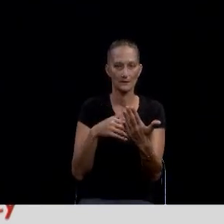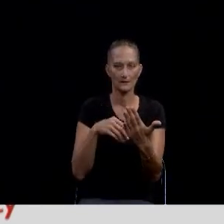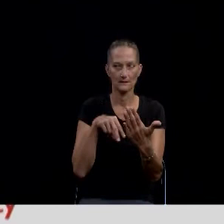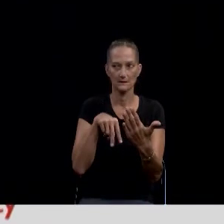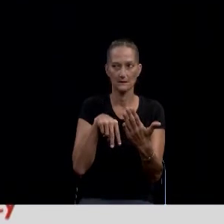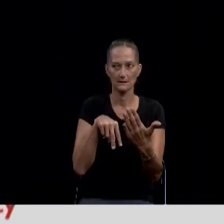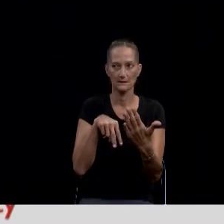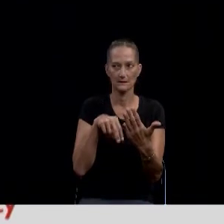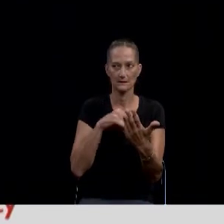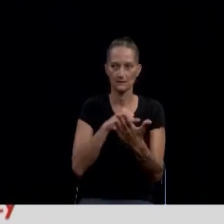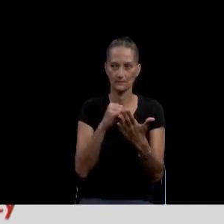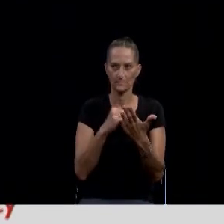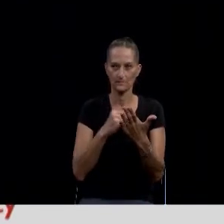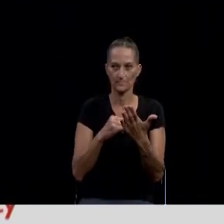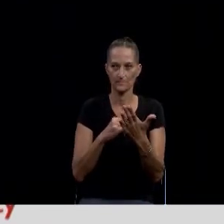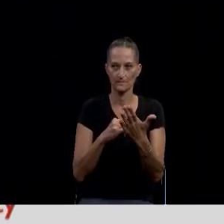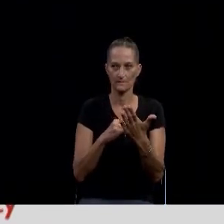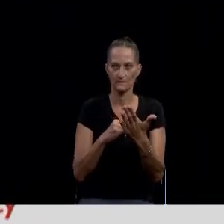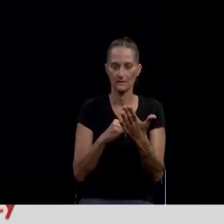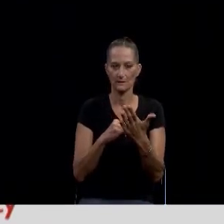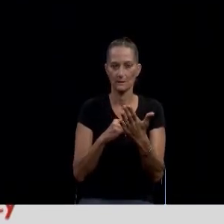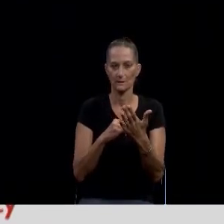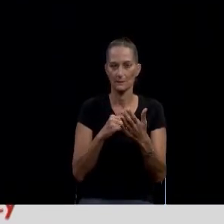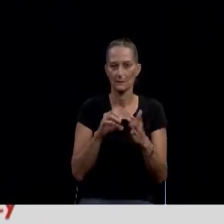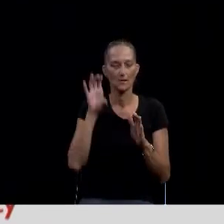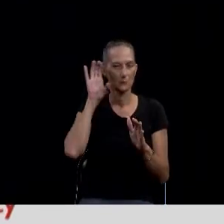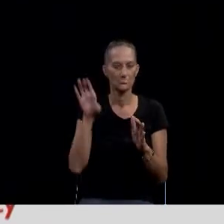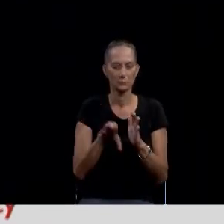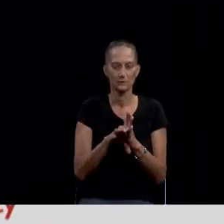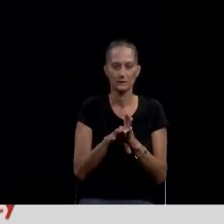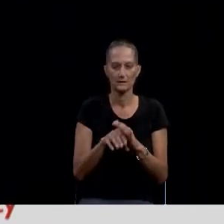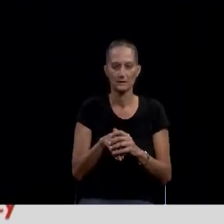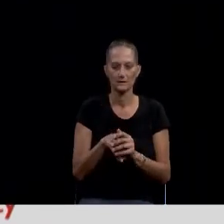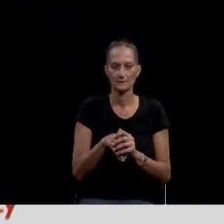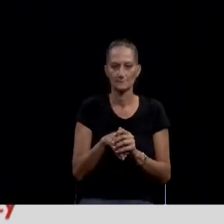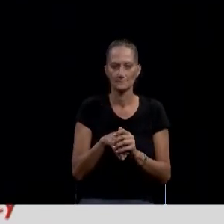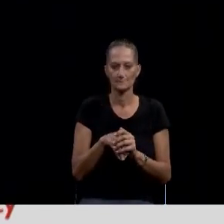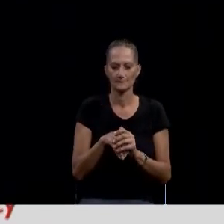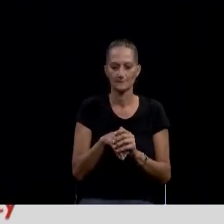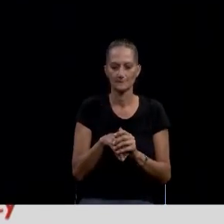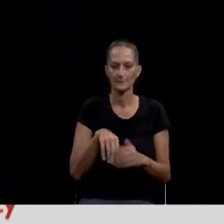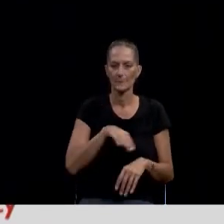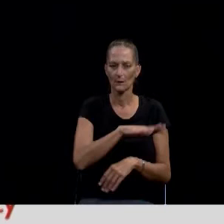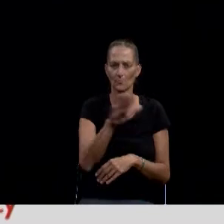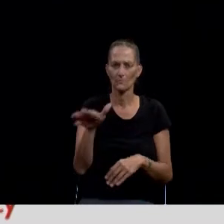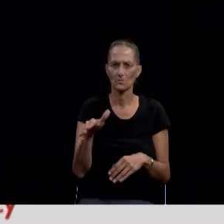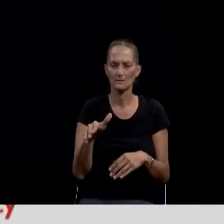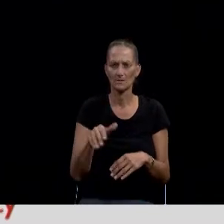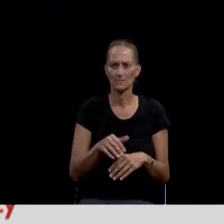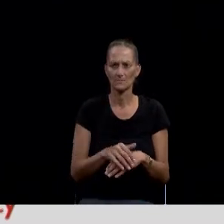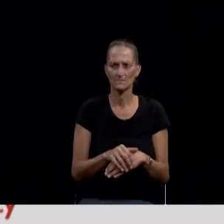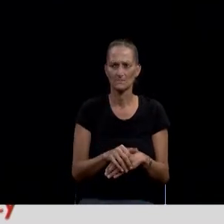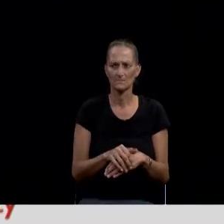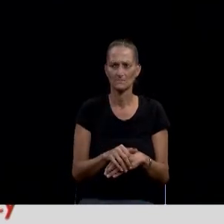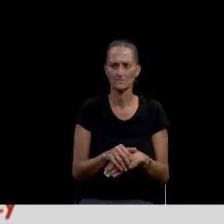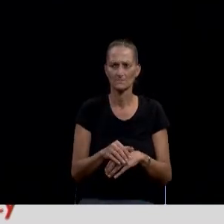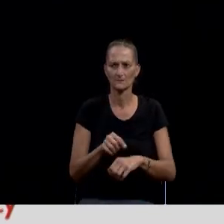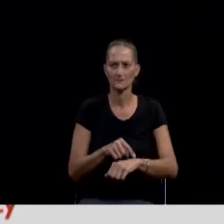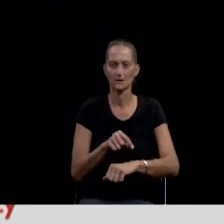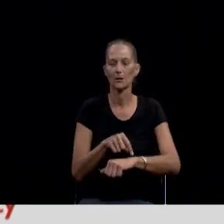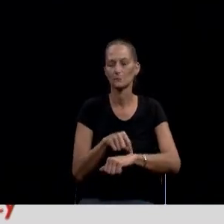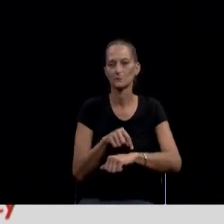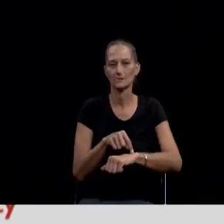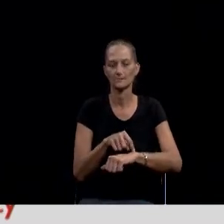Here's what we know about the overall timeline. Because phase 4 is being bid right now, we don't have an overall final completion date